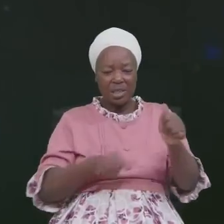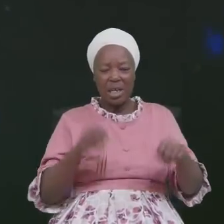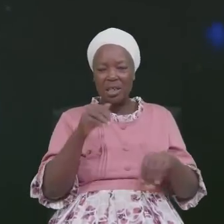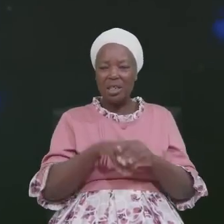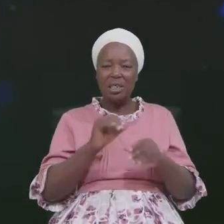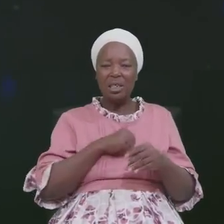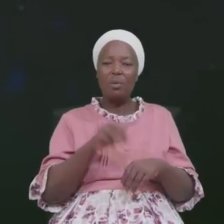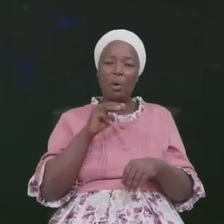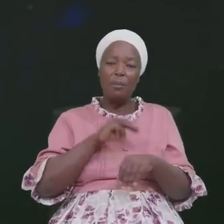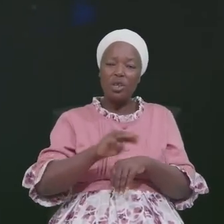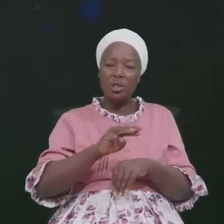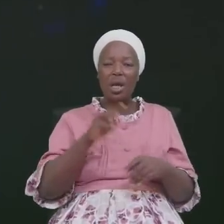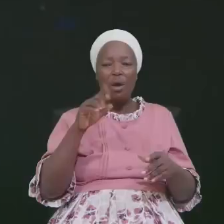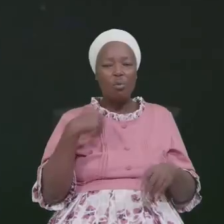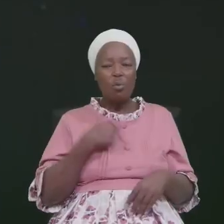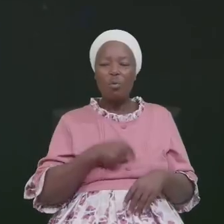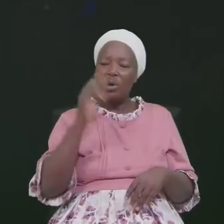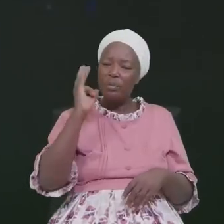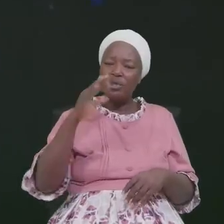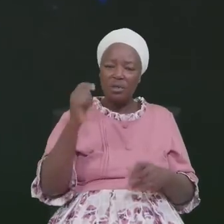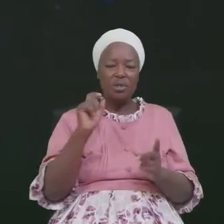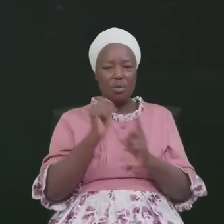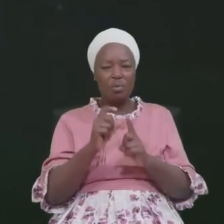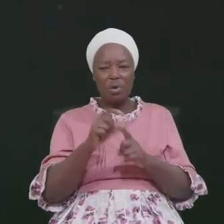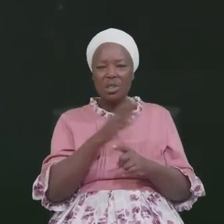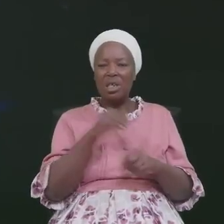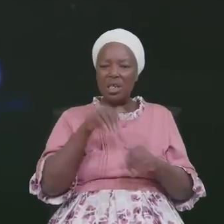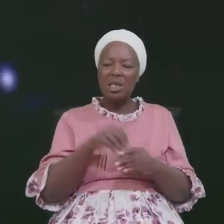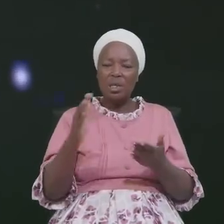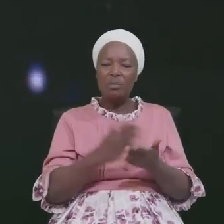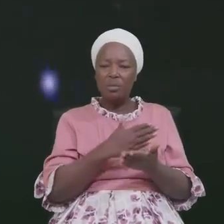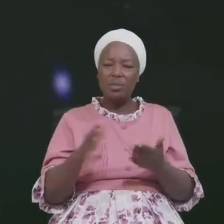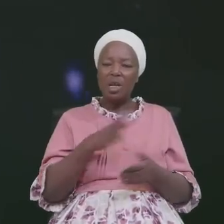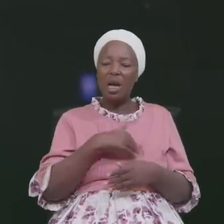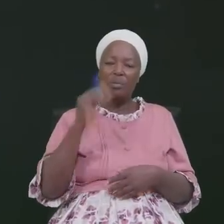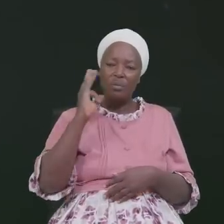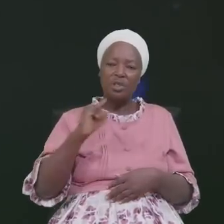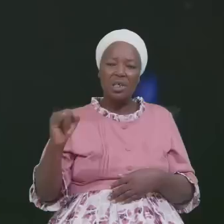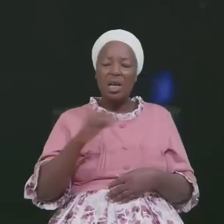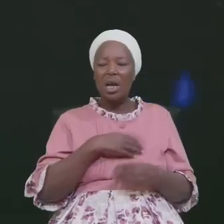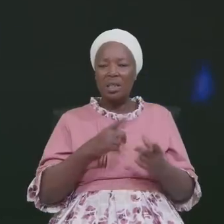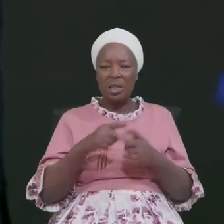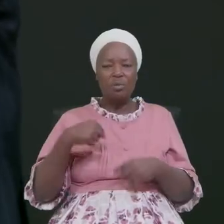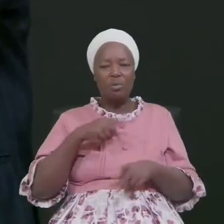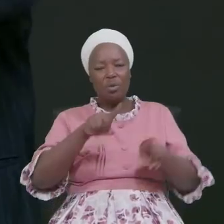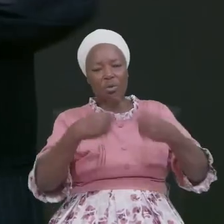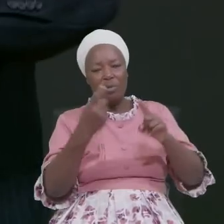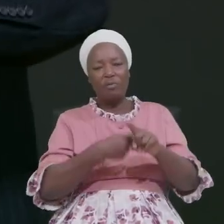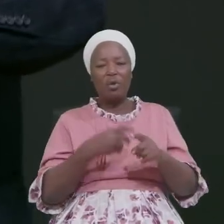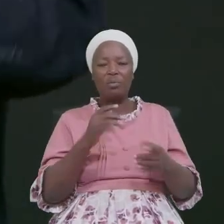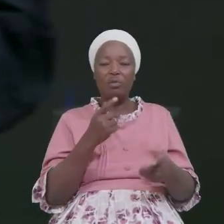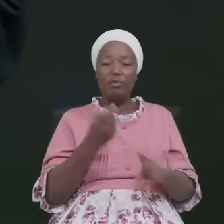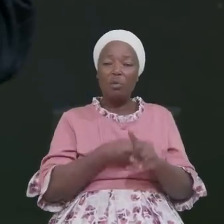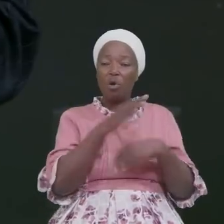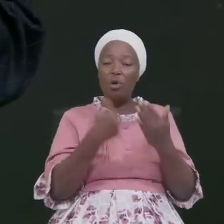We minister the word in preaching and singing. And then we go from all the glorious thing